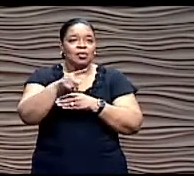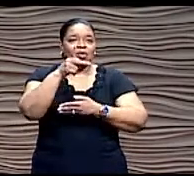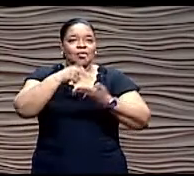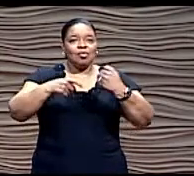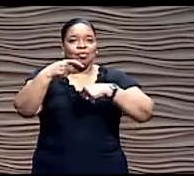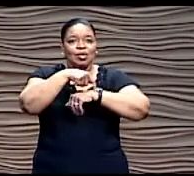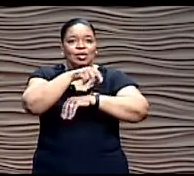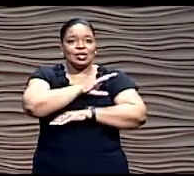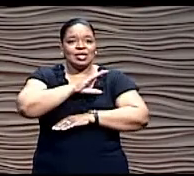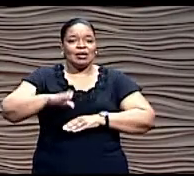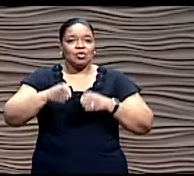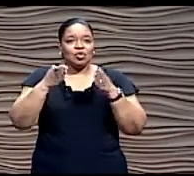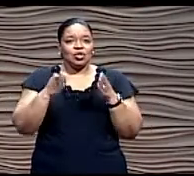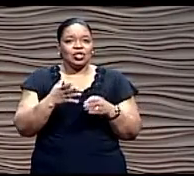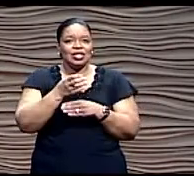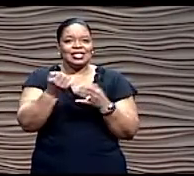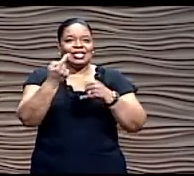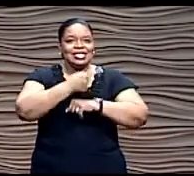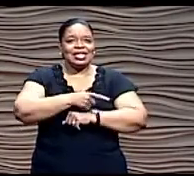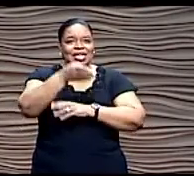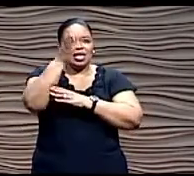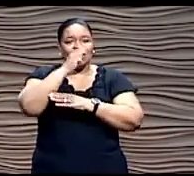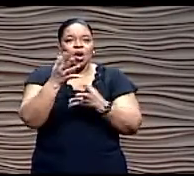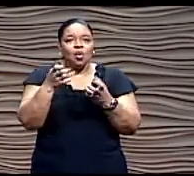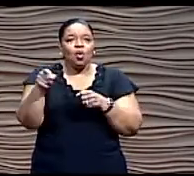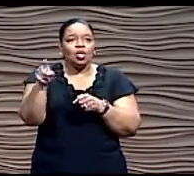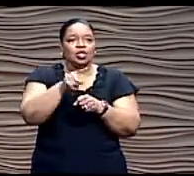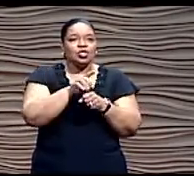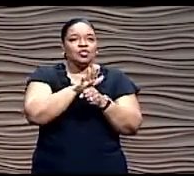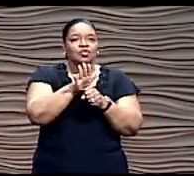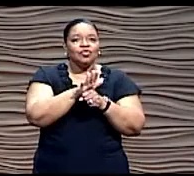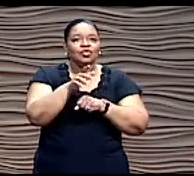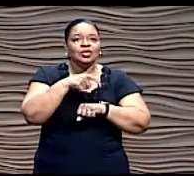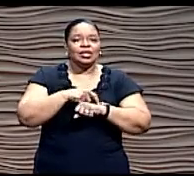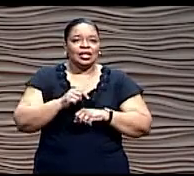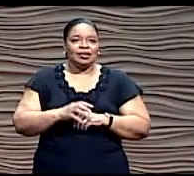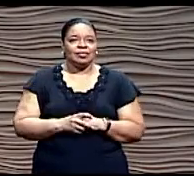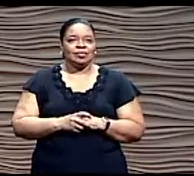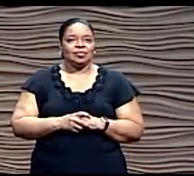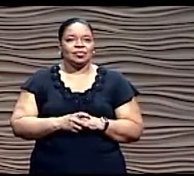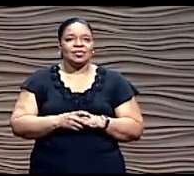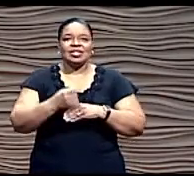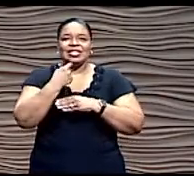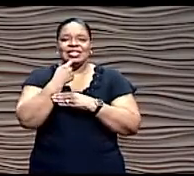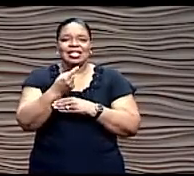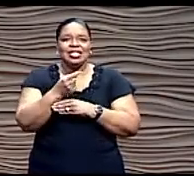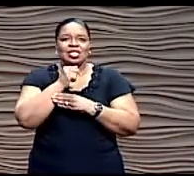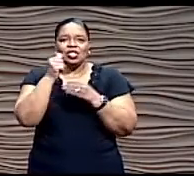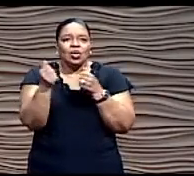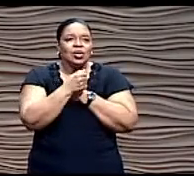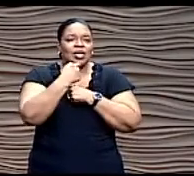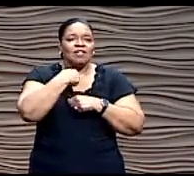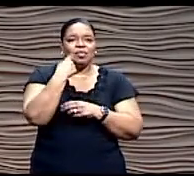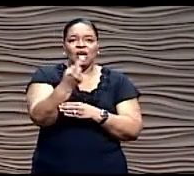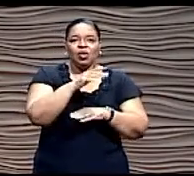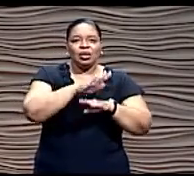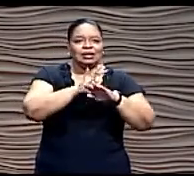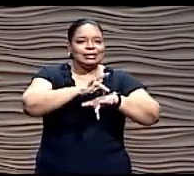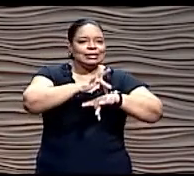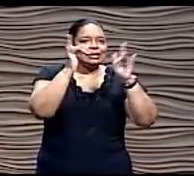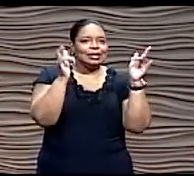Christian, and today God is calling you to full-time service. To say, don't just love me on Sunday. Don't make